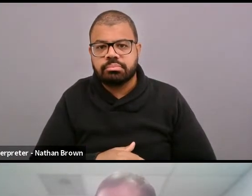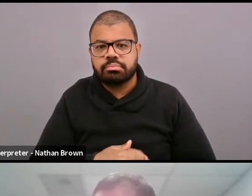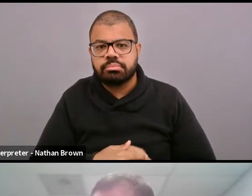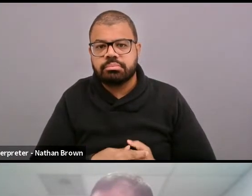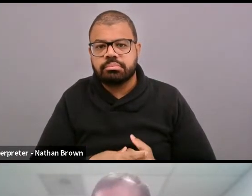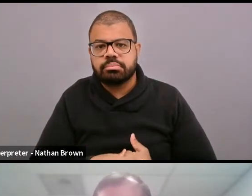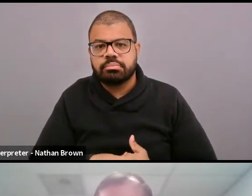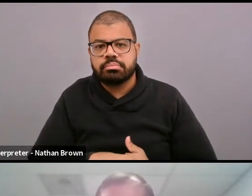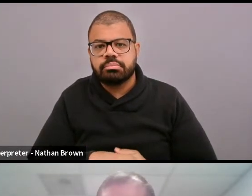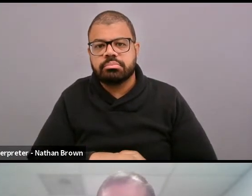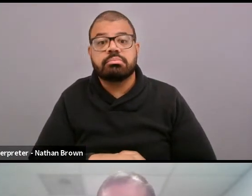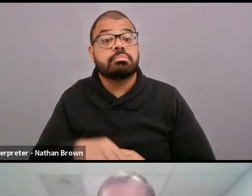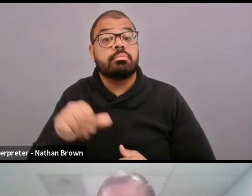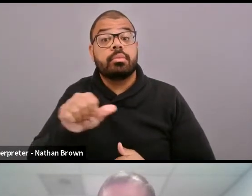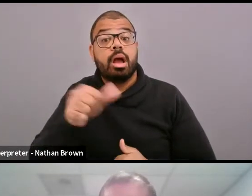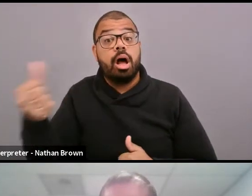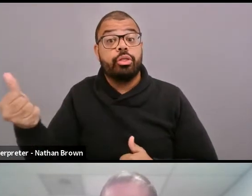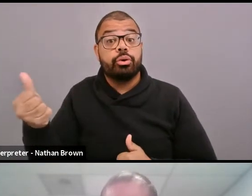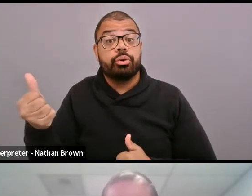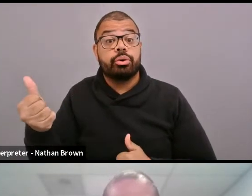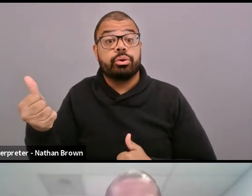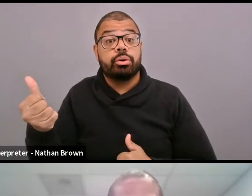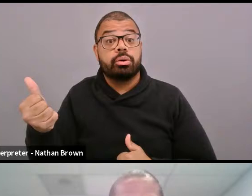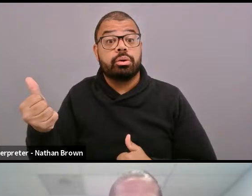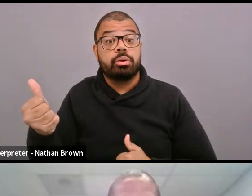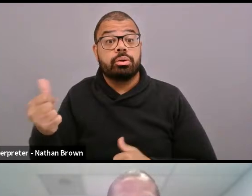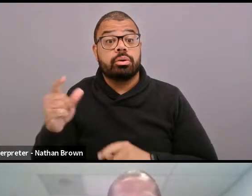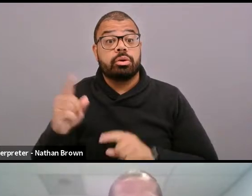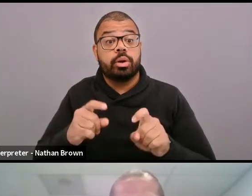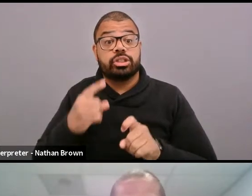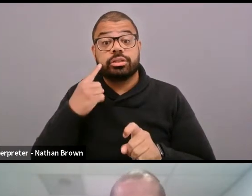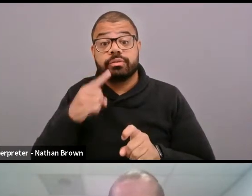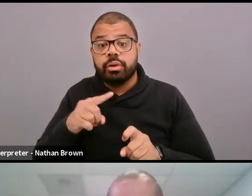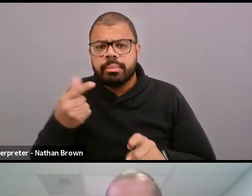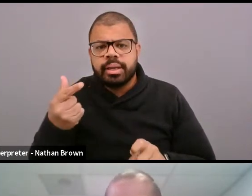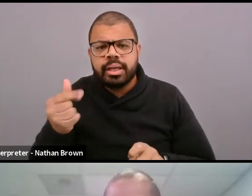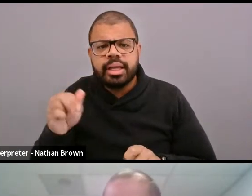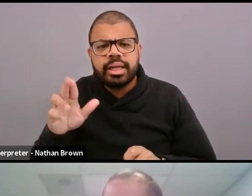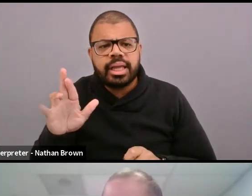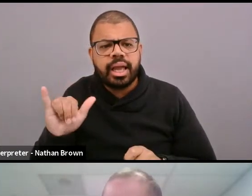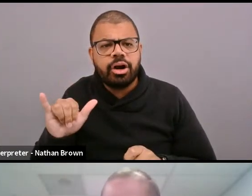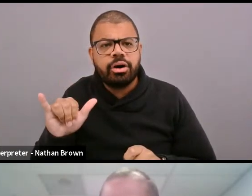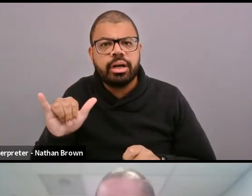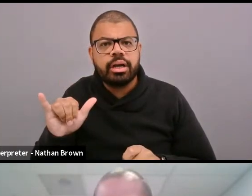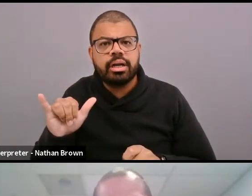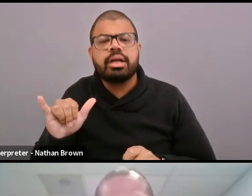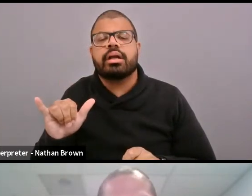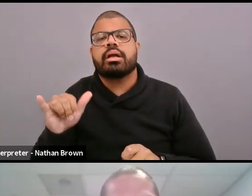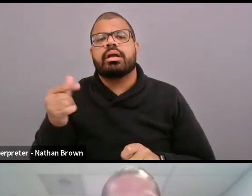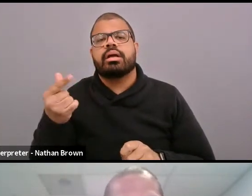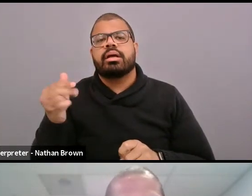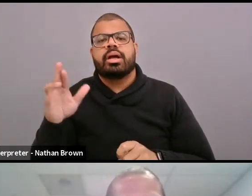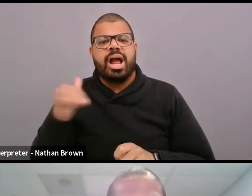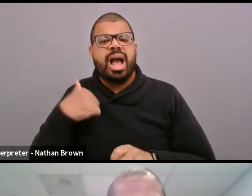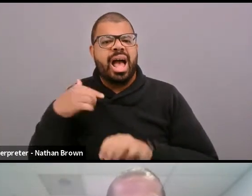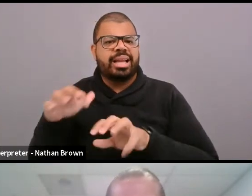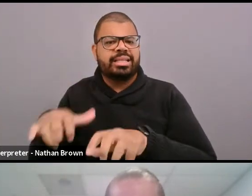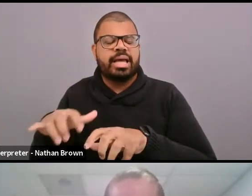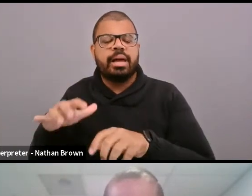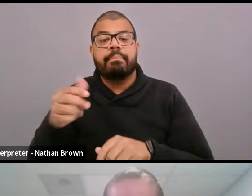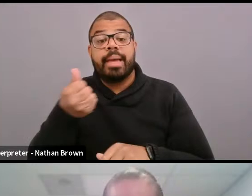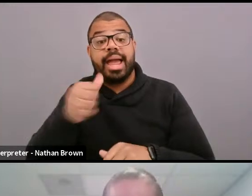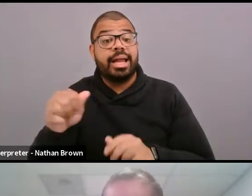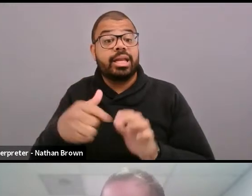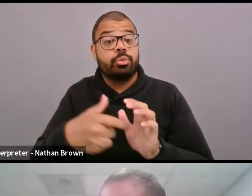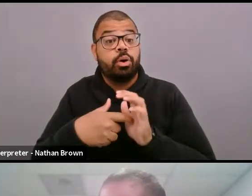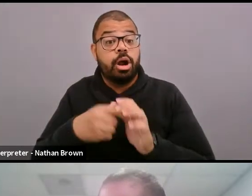Okay, any other questions for Gilberto while we have him? Oh, Gary? Yeah, I had typed in the chat. Is there any requirement of